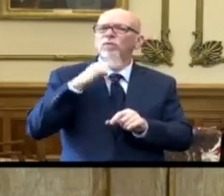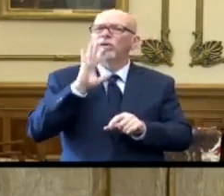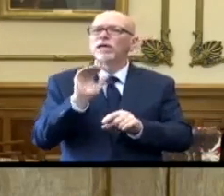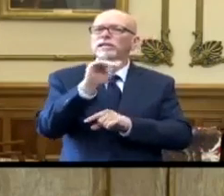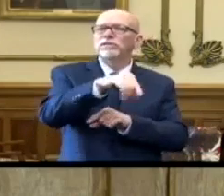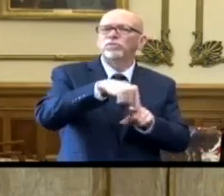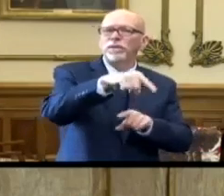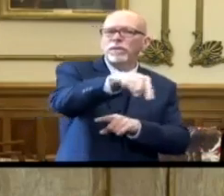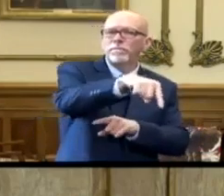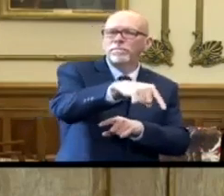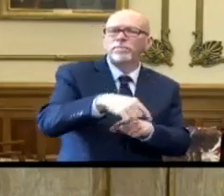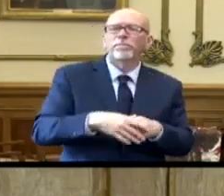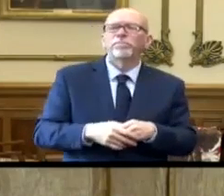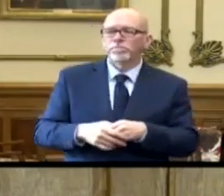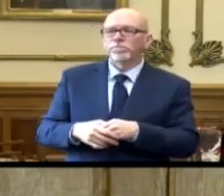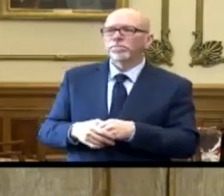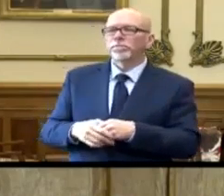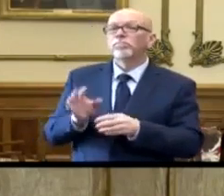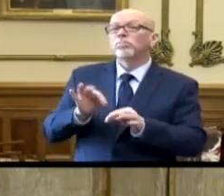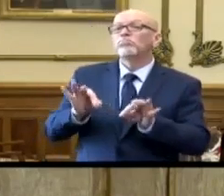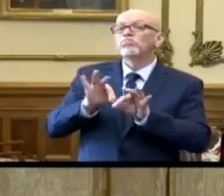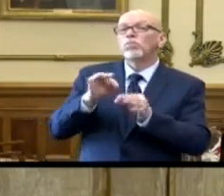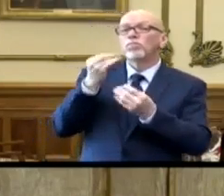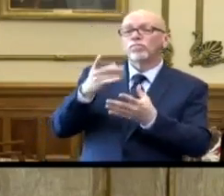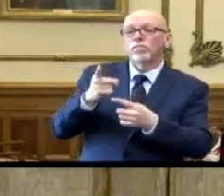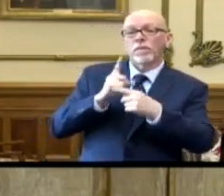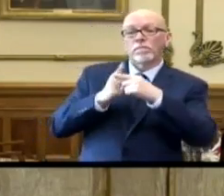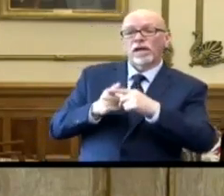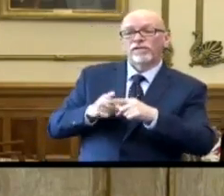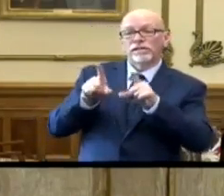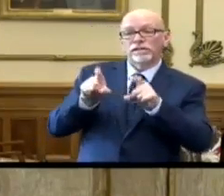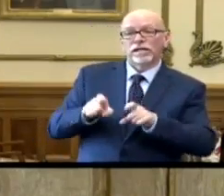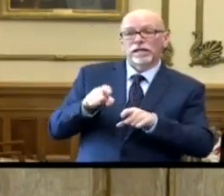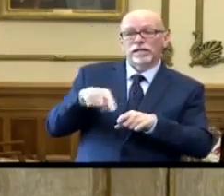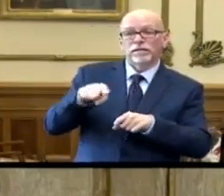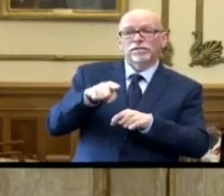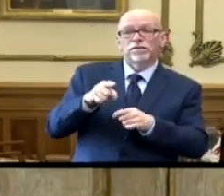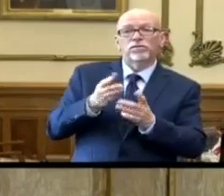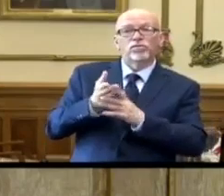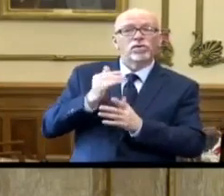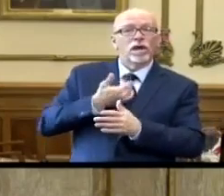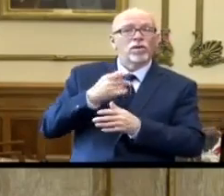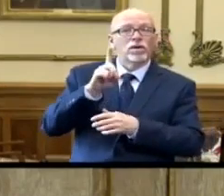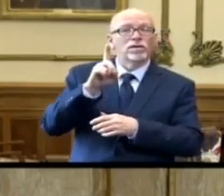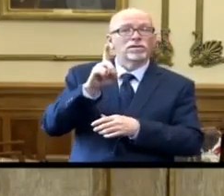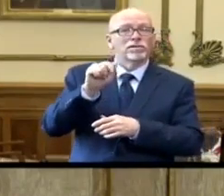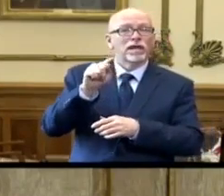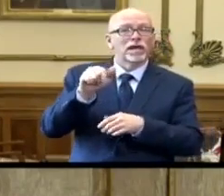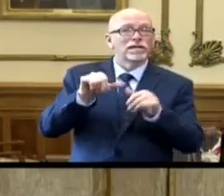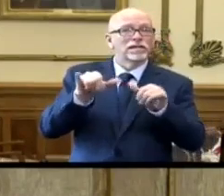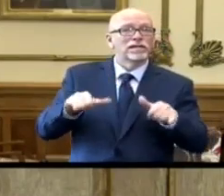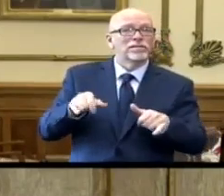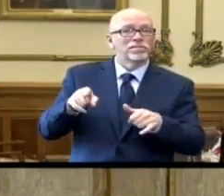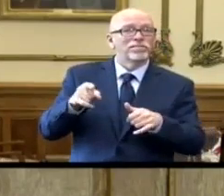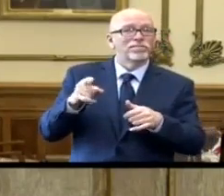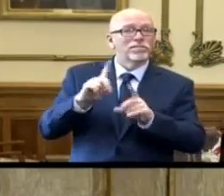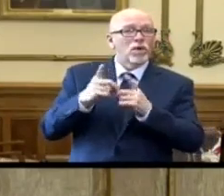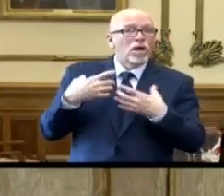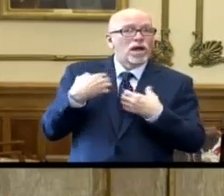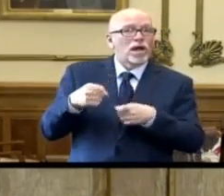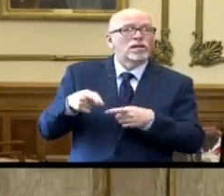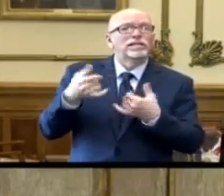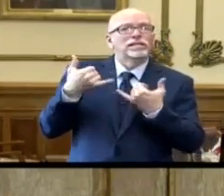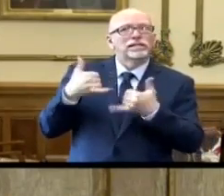that? So the important thing to know is that those positive tests through our data system at the State Department of Health will still